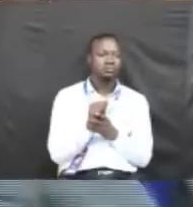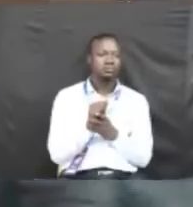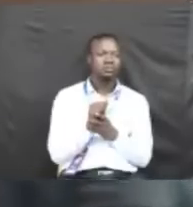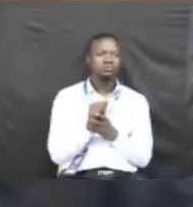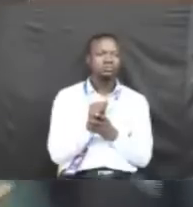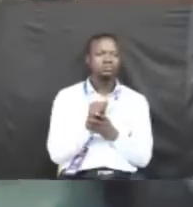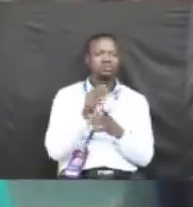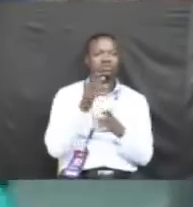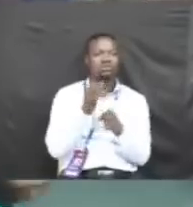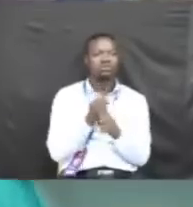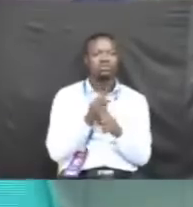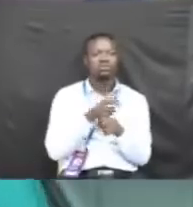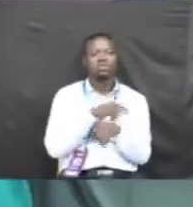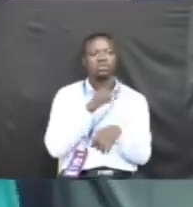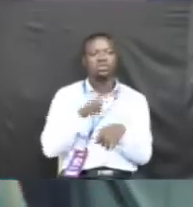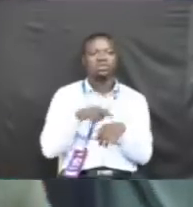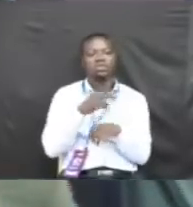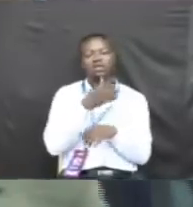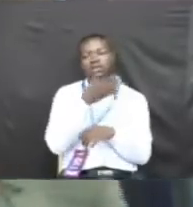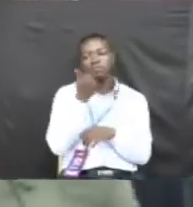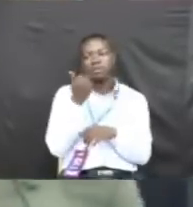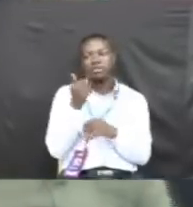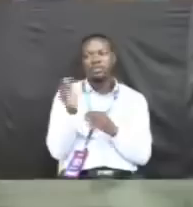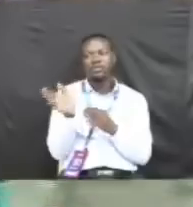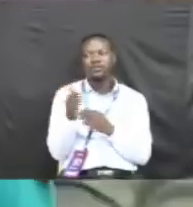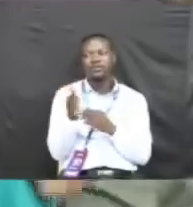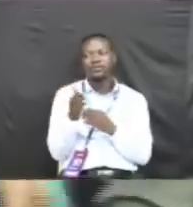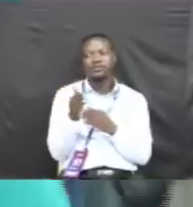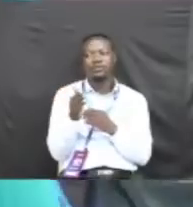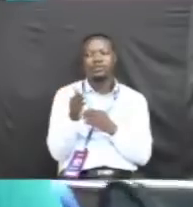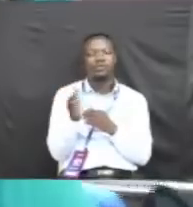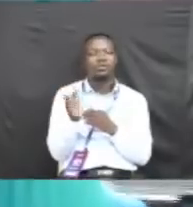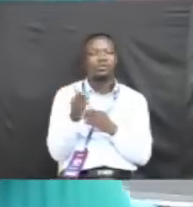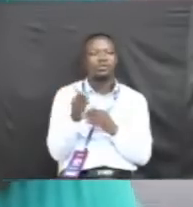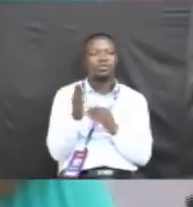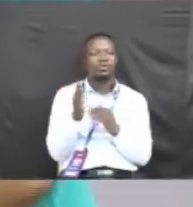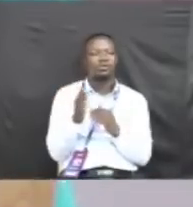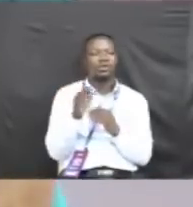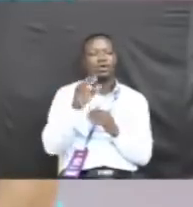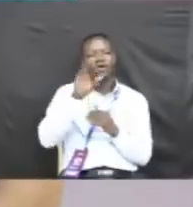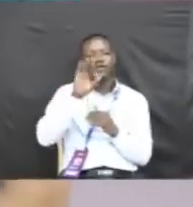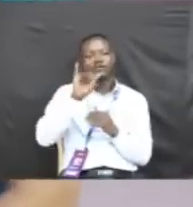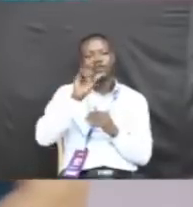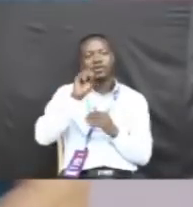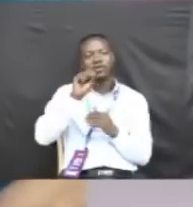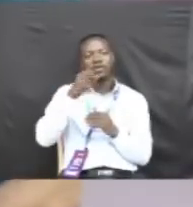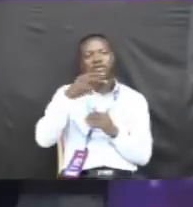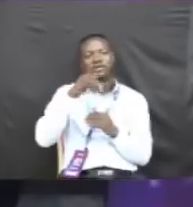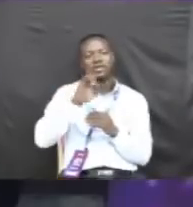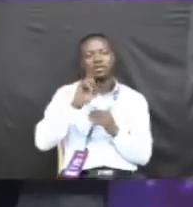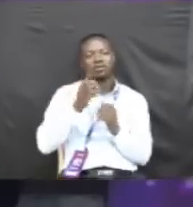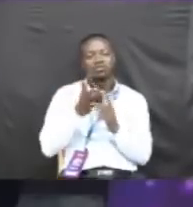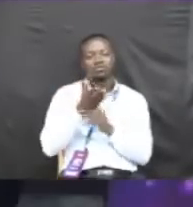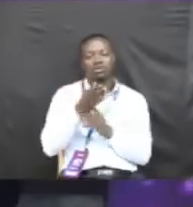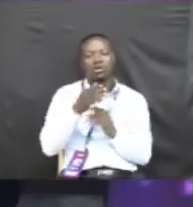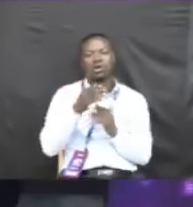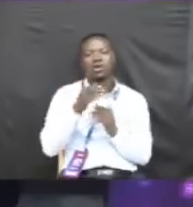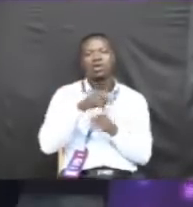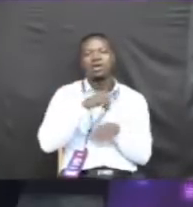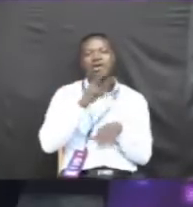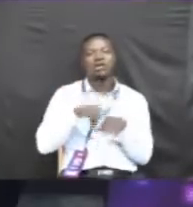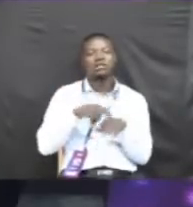district received the national best fisher first runner up award during the national farmers day celebrations at